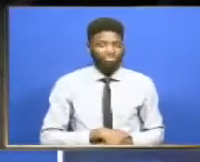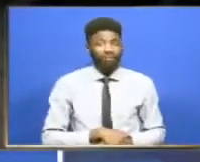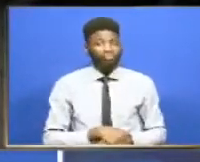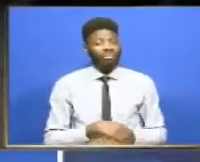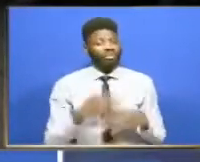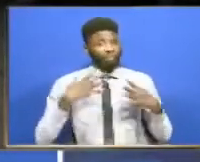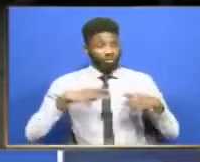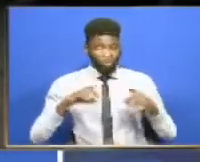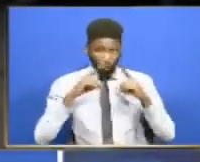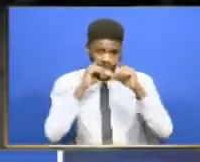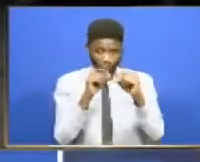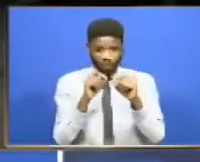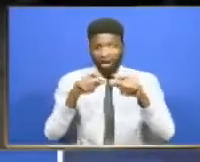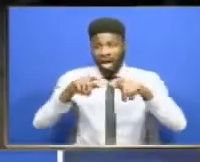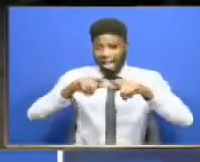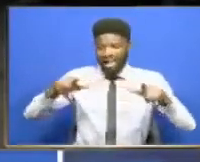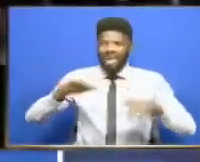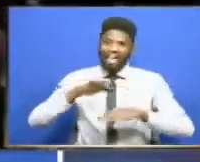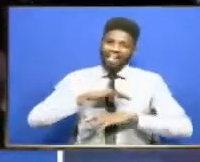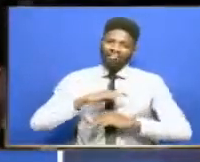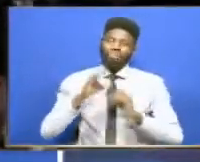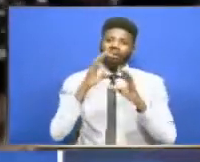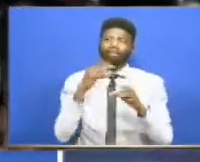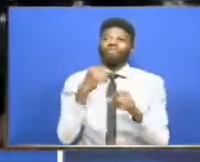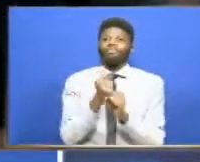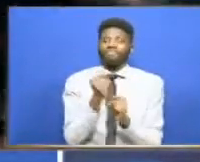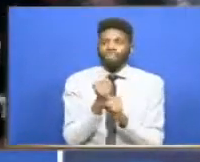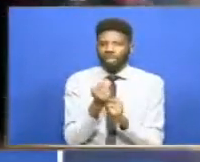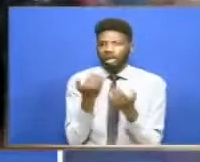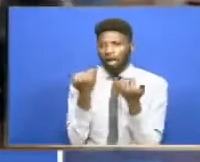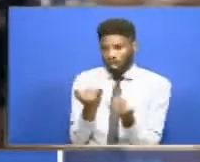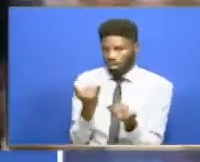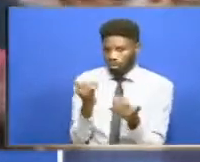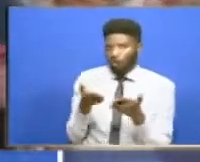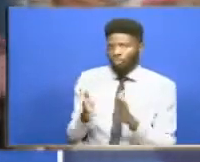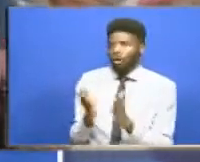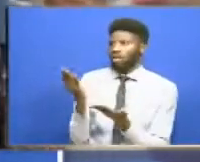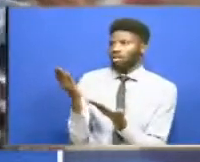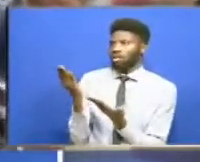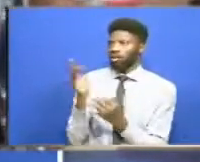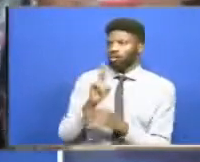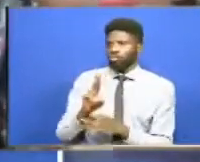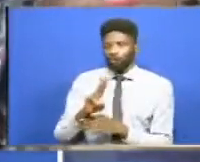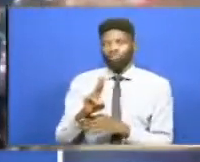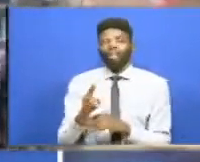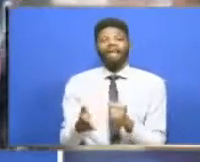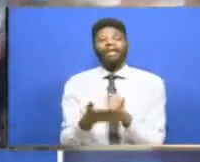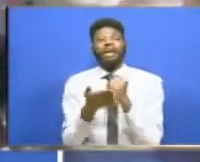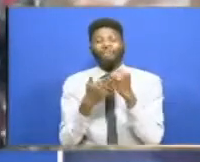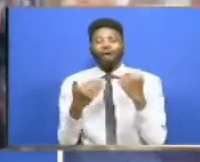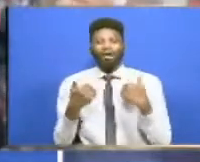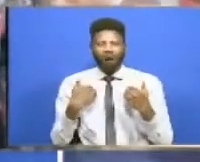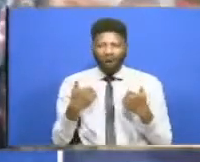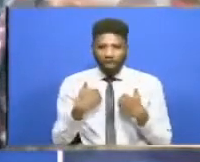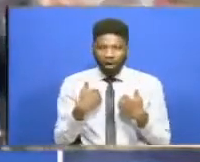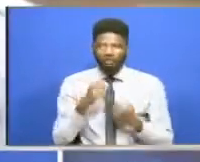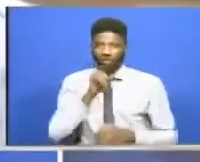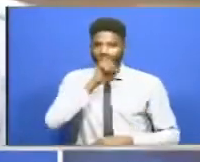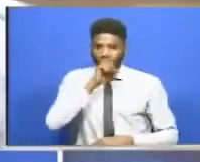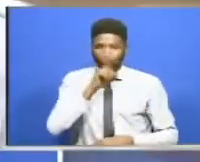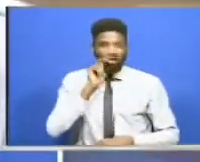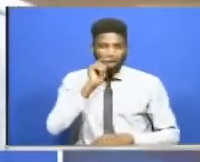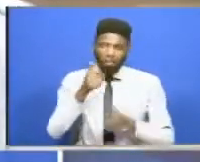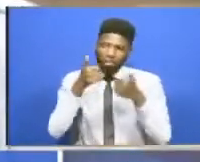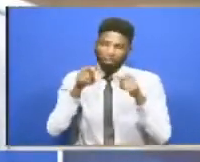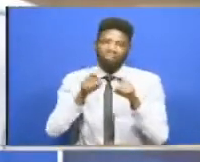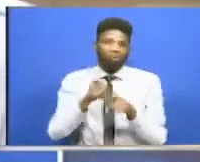ukosefu wa ardhi ya kutosha ndio umechangia mabadiliko hayo na kuwezesha uzalishaji wa kuku wenye nyama na mayai bora. When